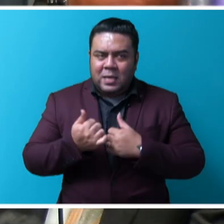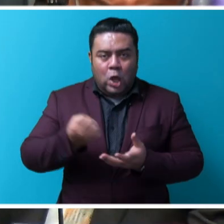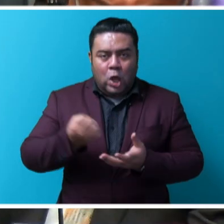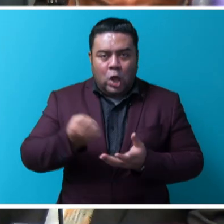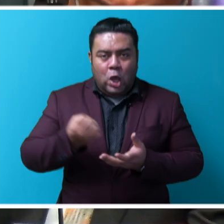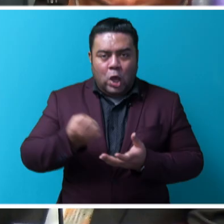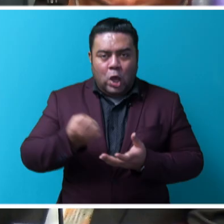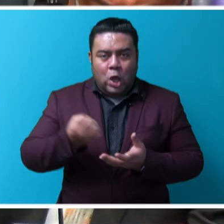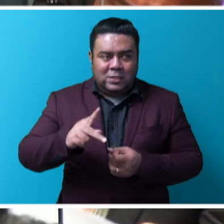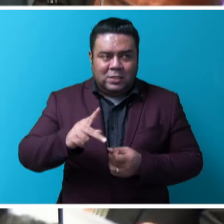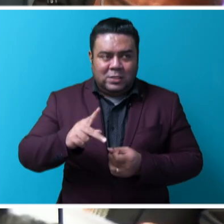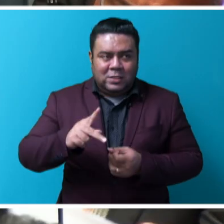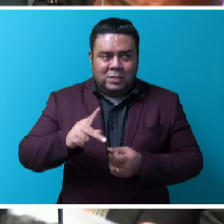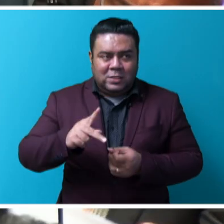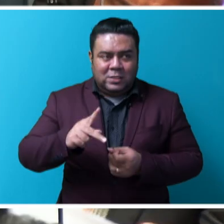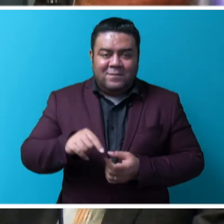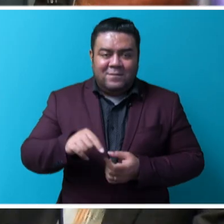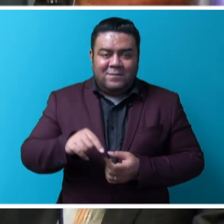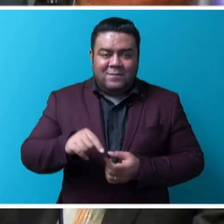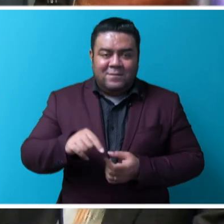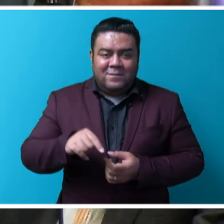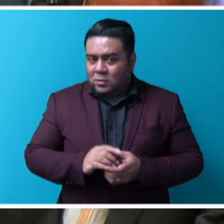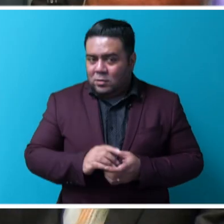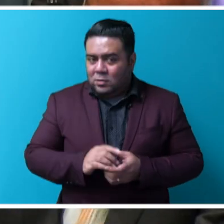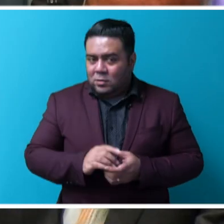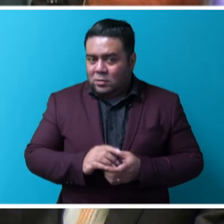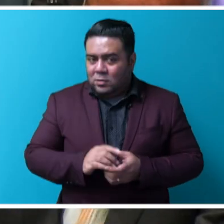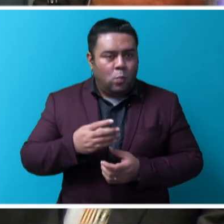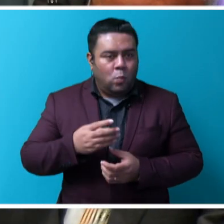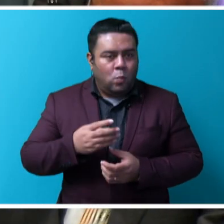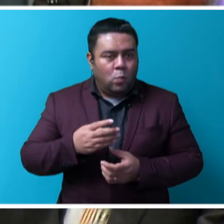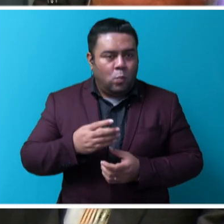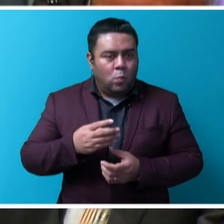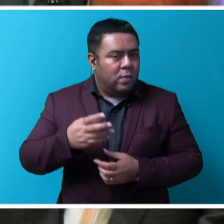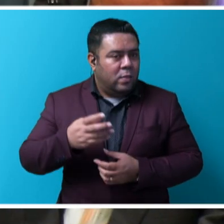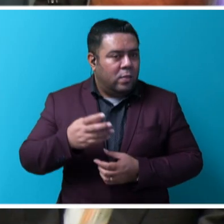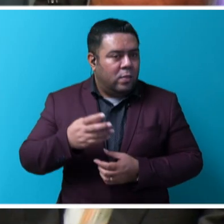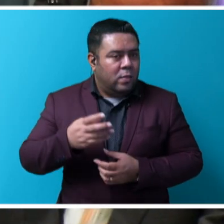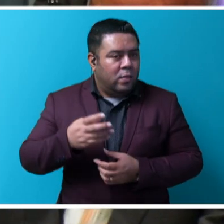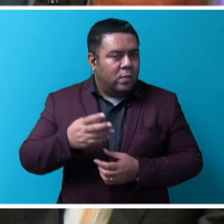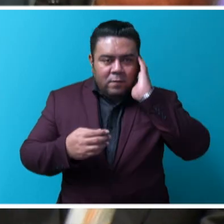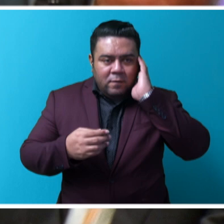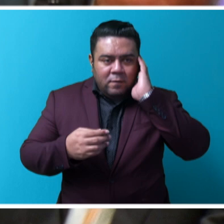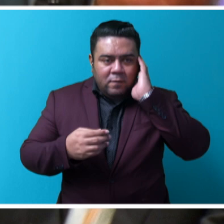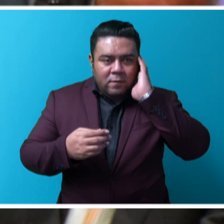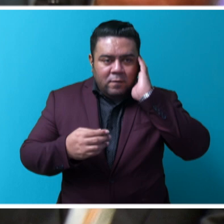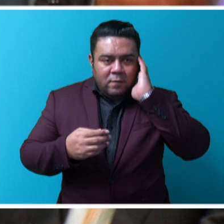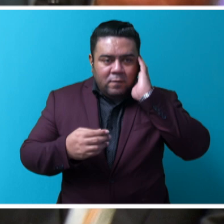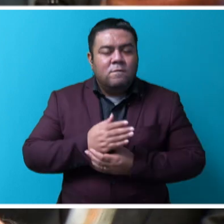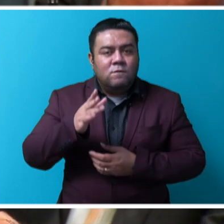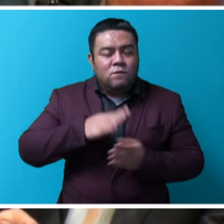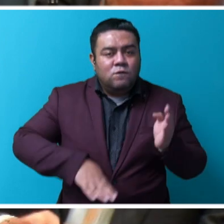staffed, equipped, and supported to deliver on its mandates, whether it is in relation to implementation